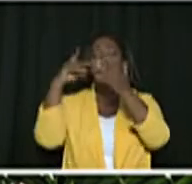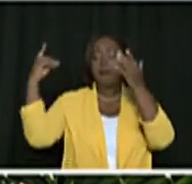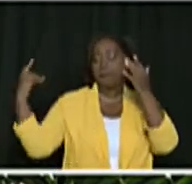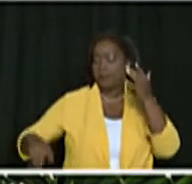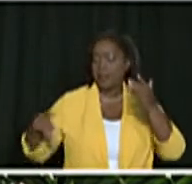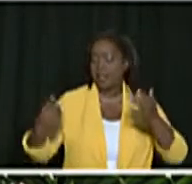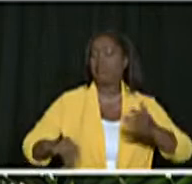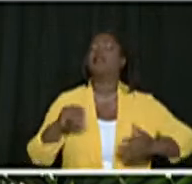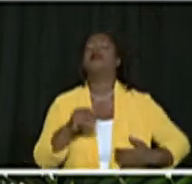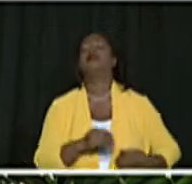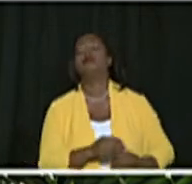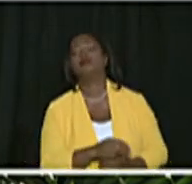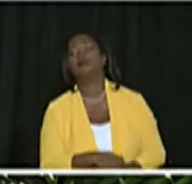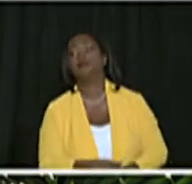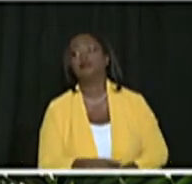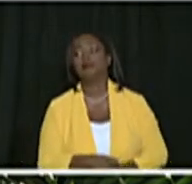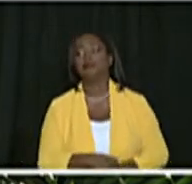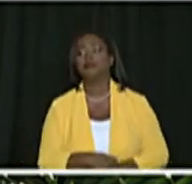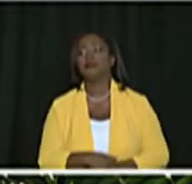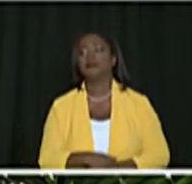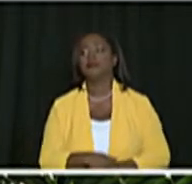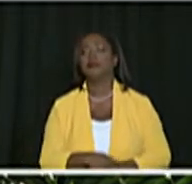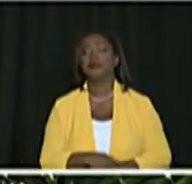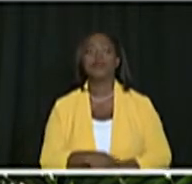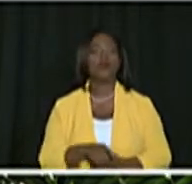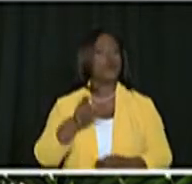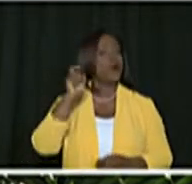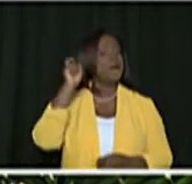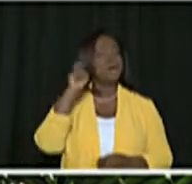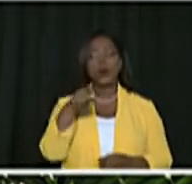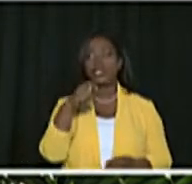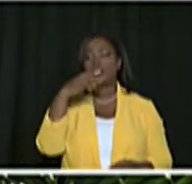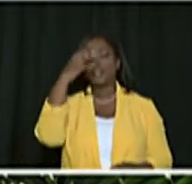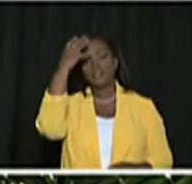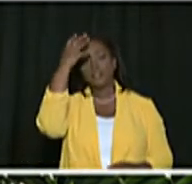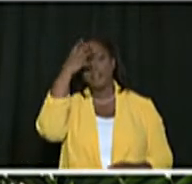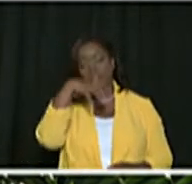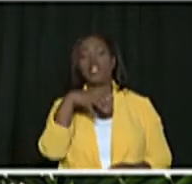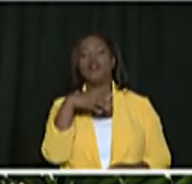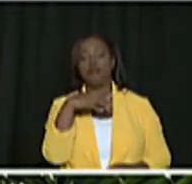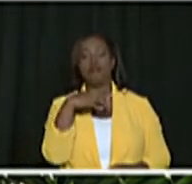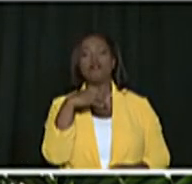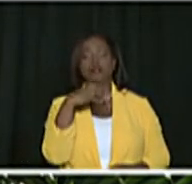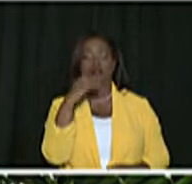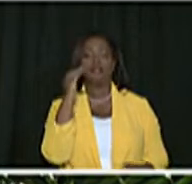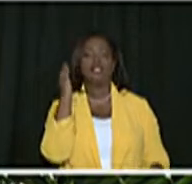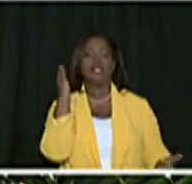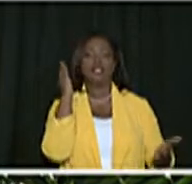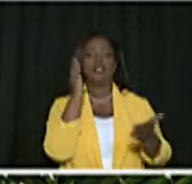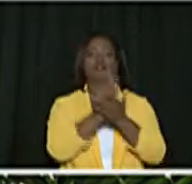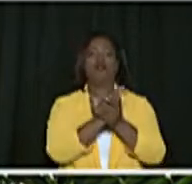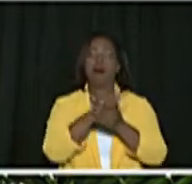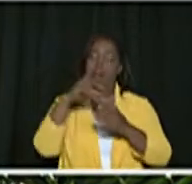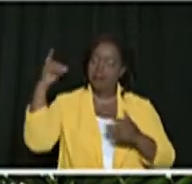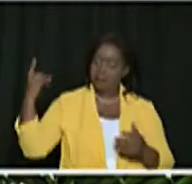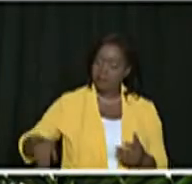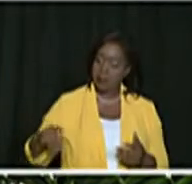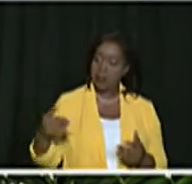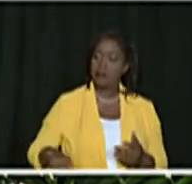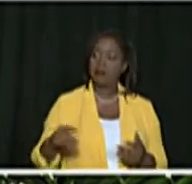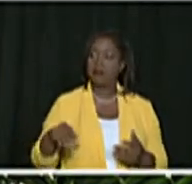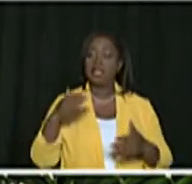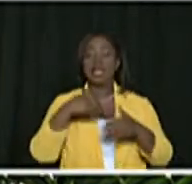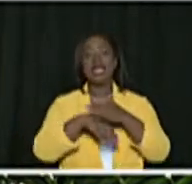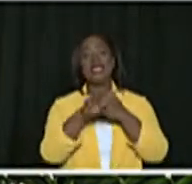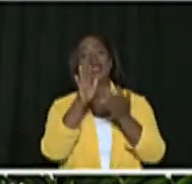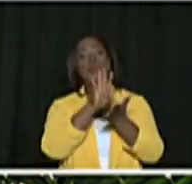our early child institutions, and we have to seriously get every single Jamaican, get our stakeholders on board to ban corporal punishment